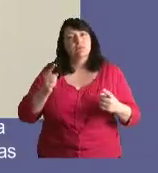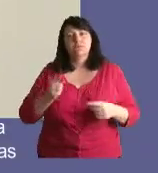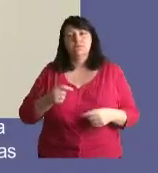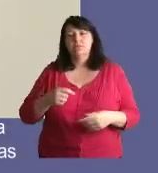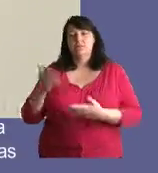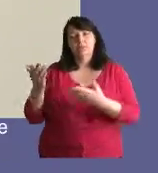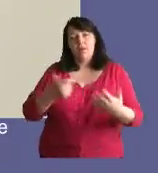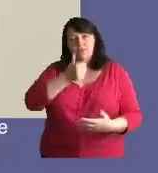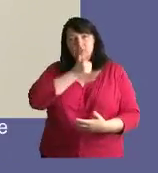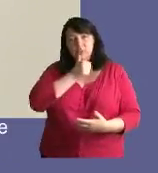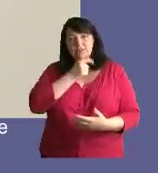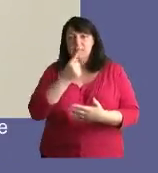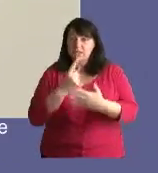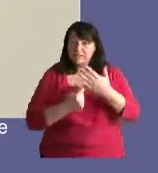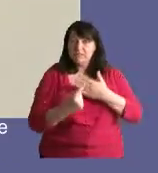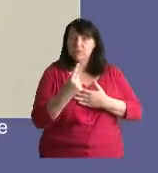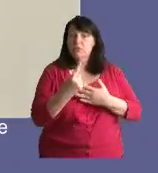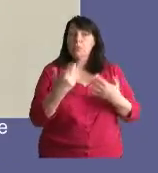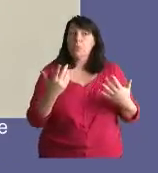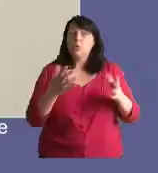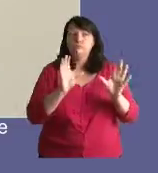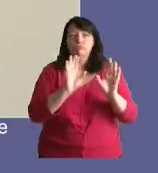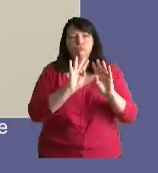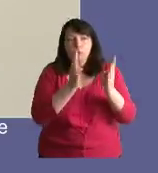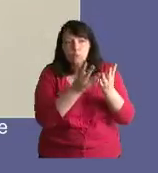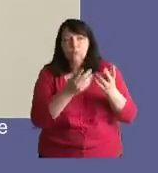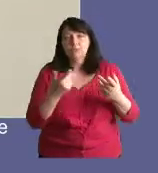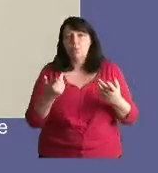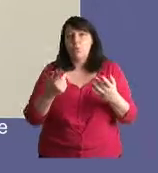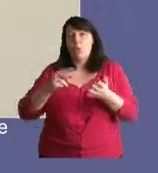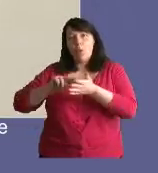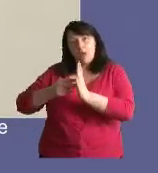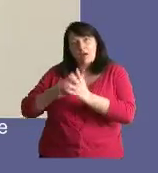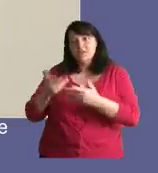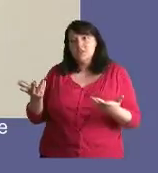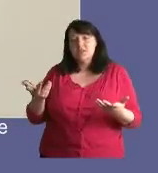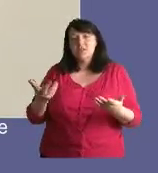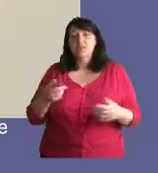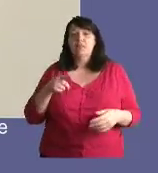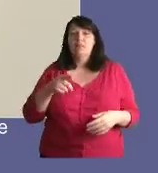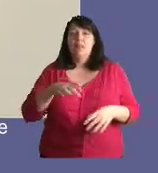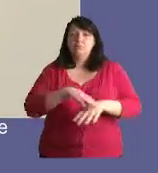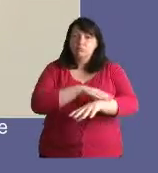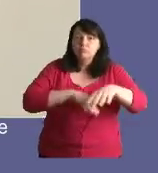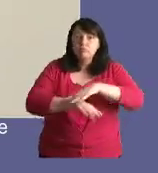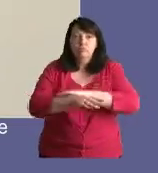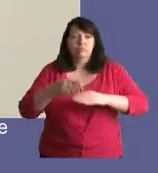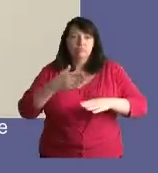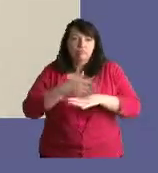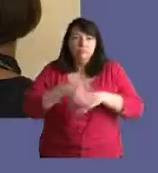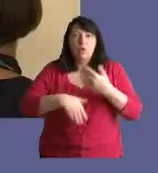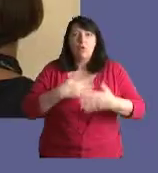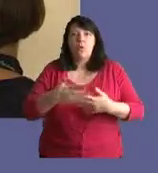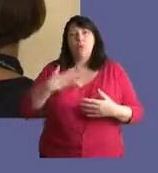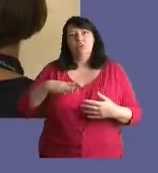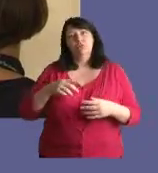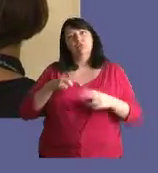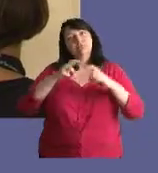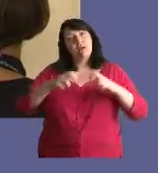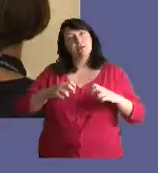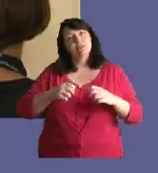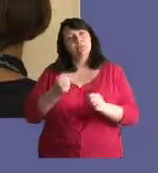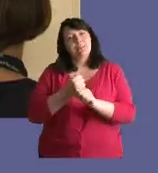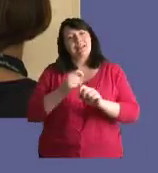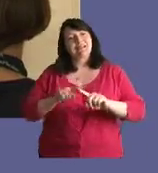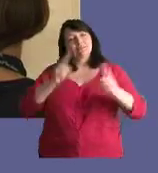mostly service users as individuals, as groups, as organisations are very motivated for that research to make